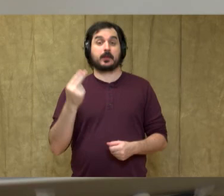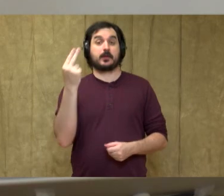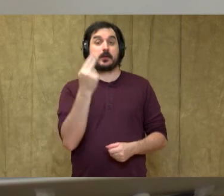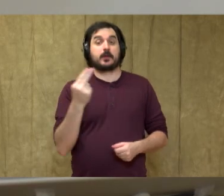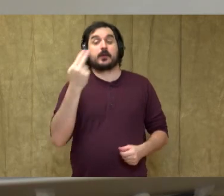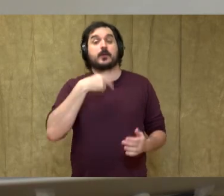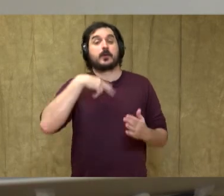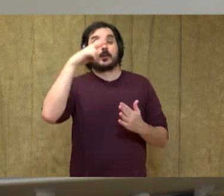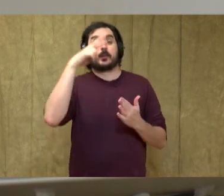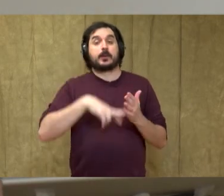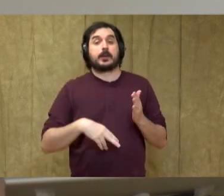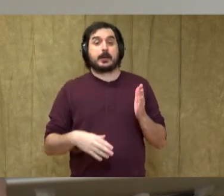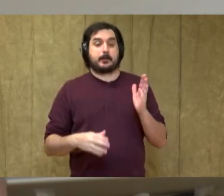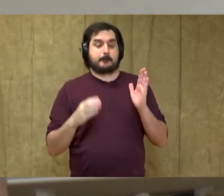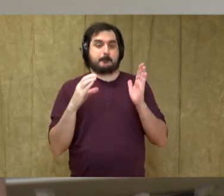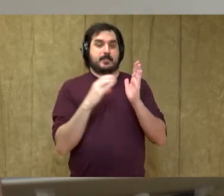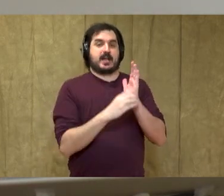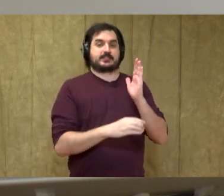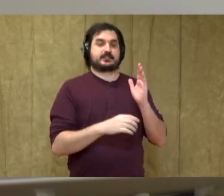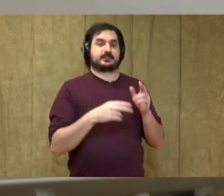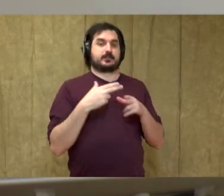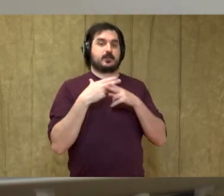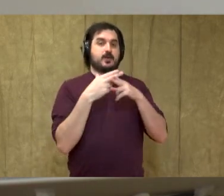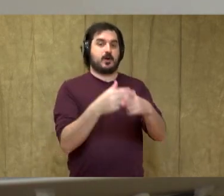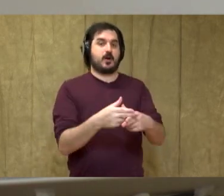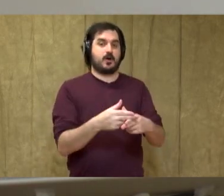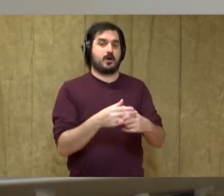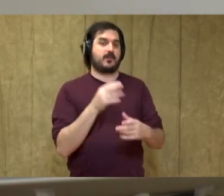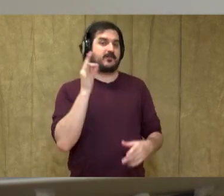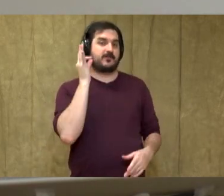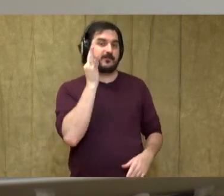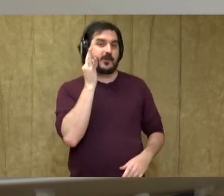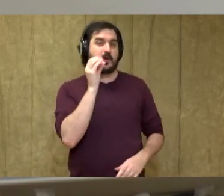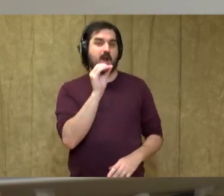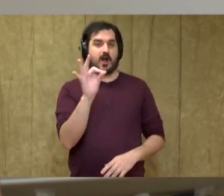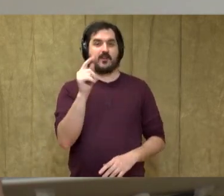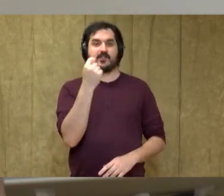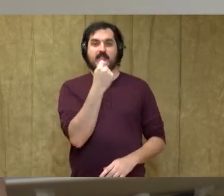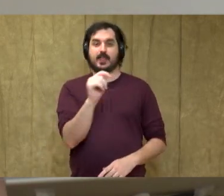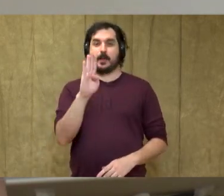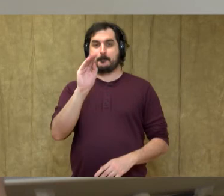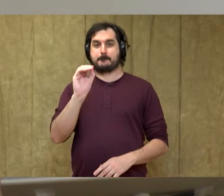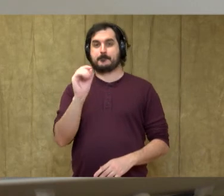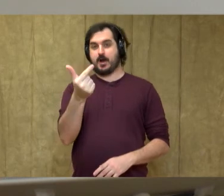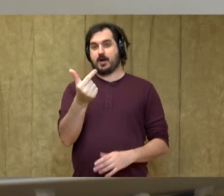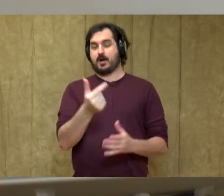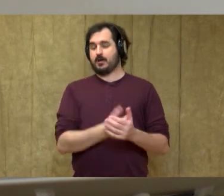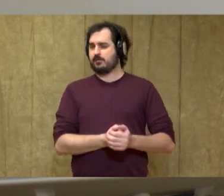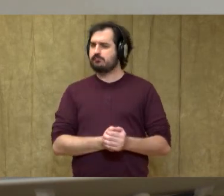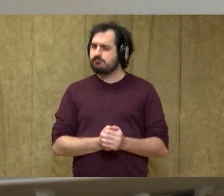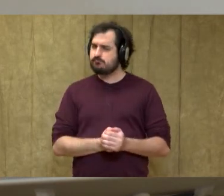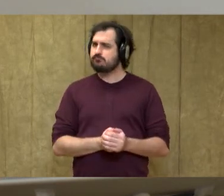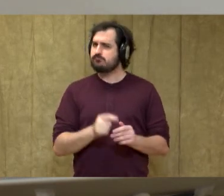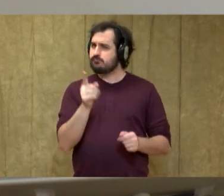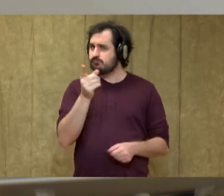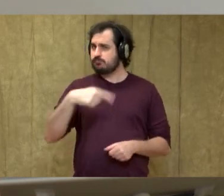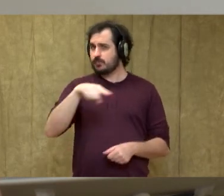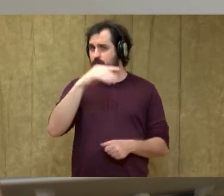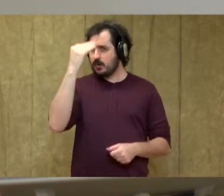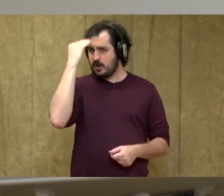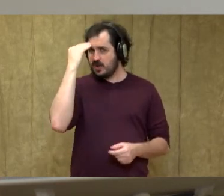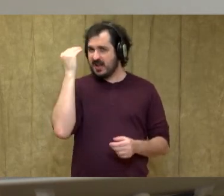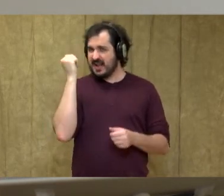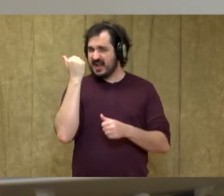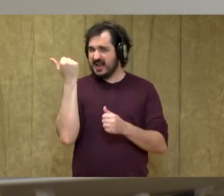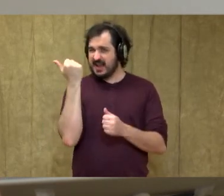entitled Fruit of the Bog. Now, do you know any fruit that lives